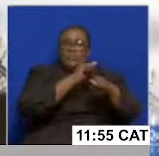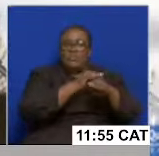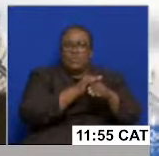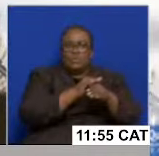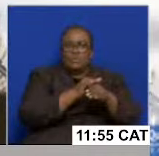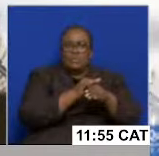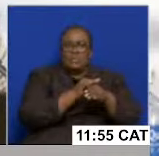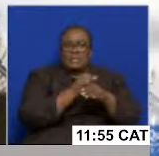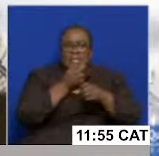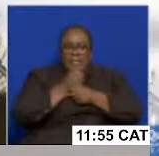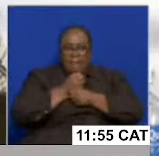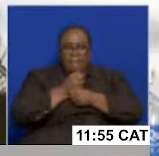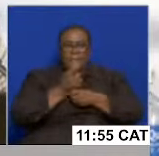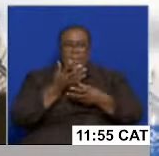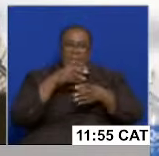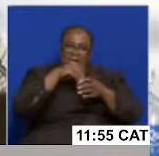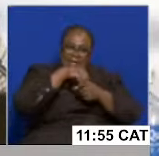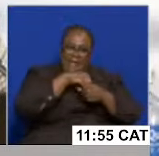apartment?